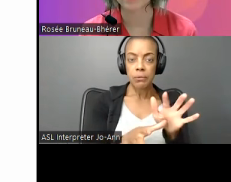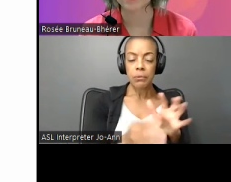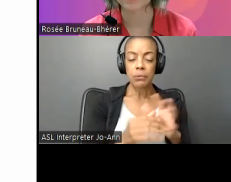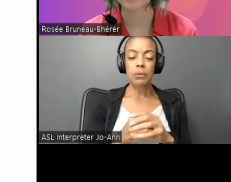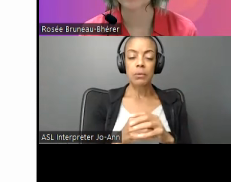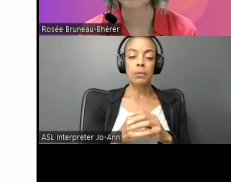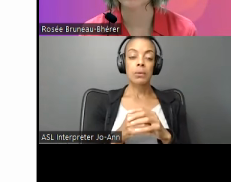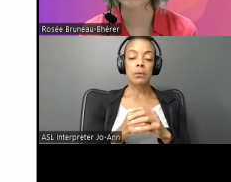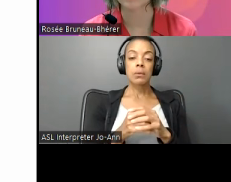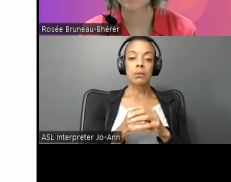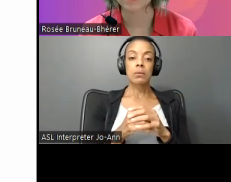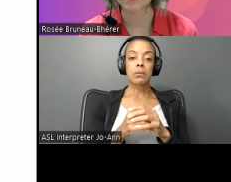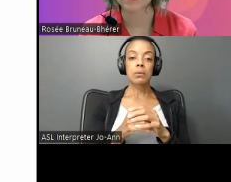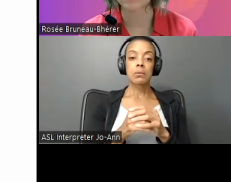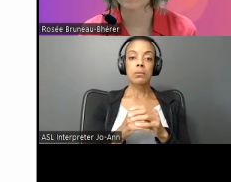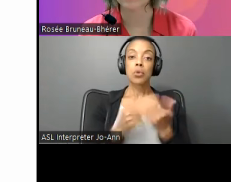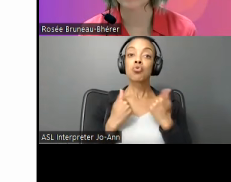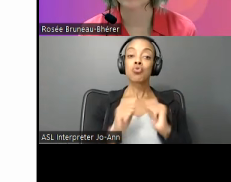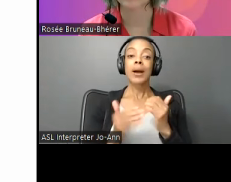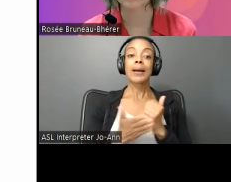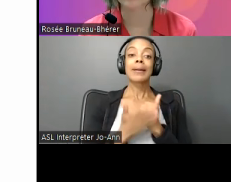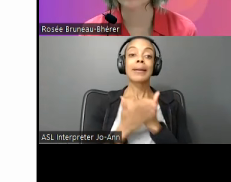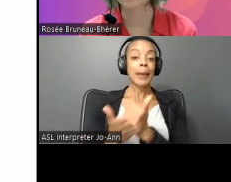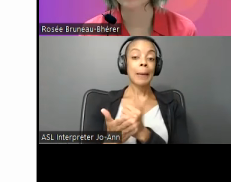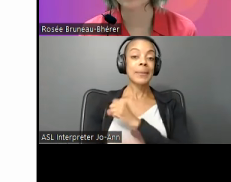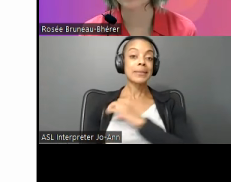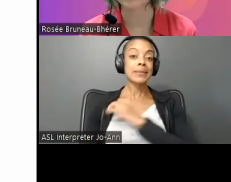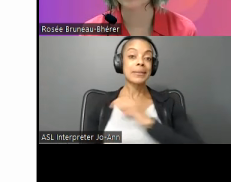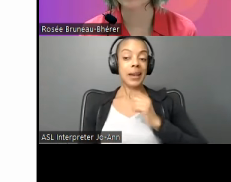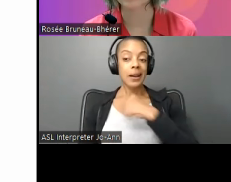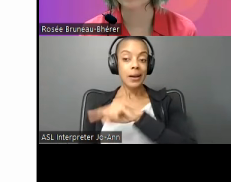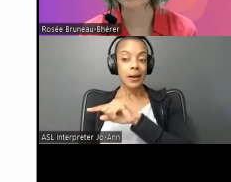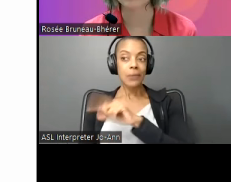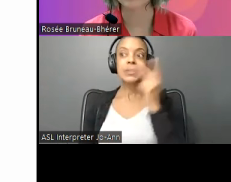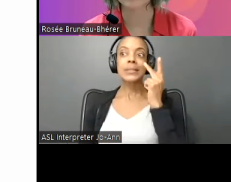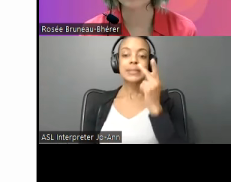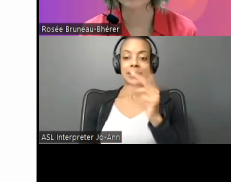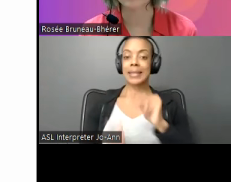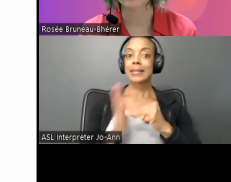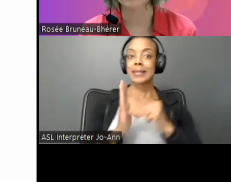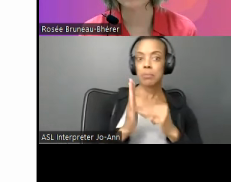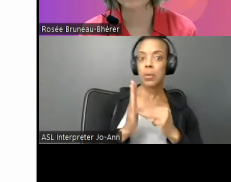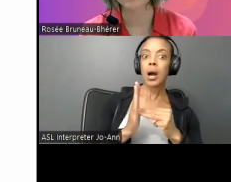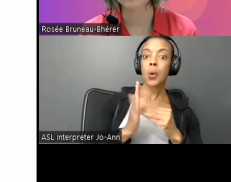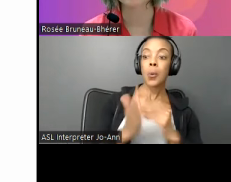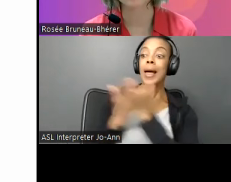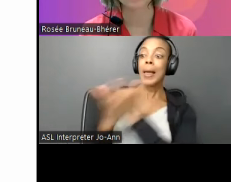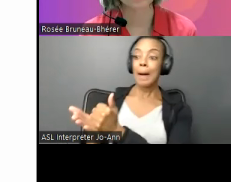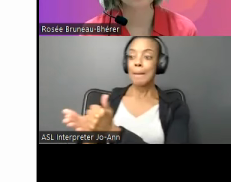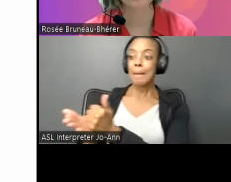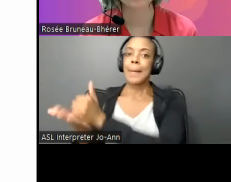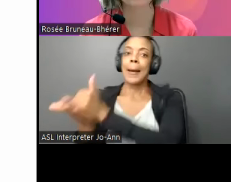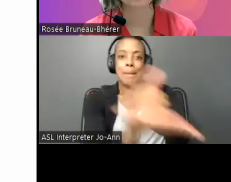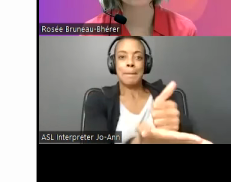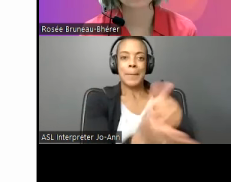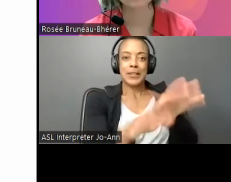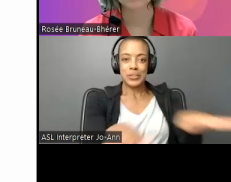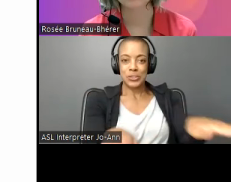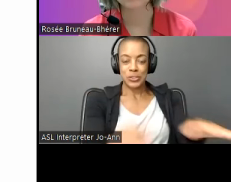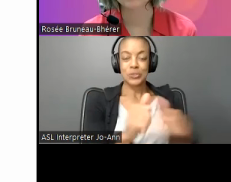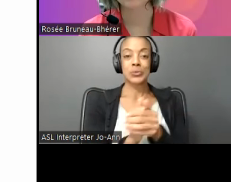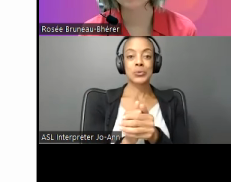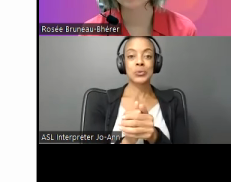we try to help service providers to see how this model will help them to soothe the children. A